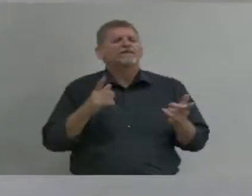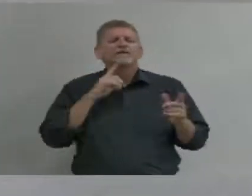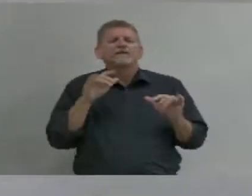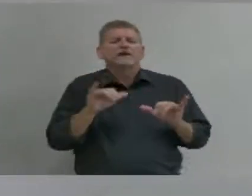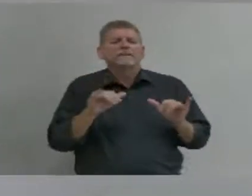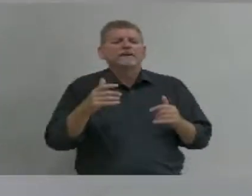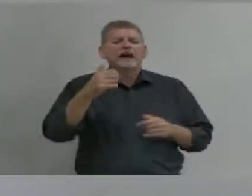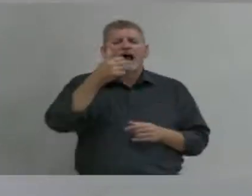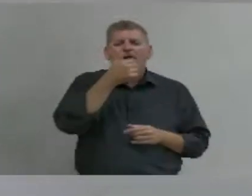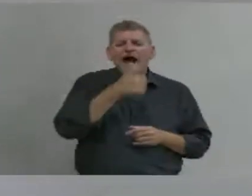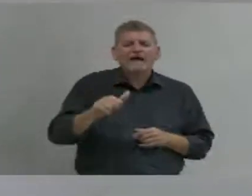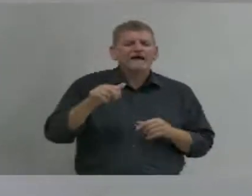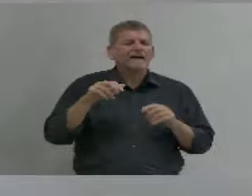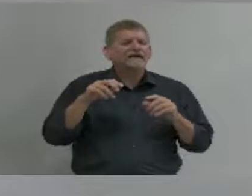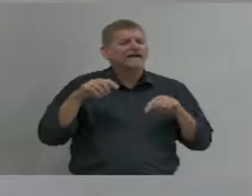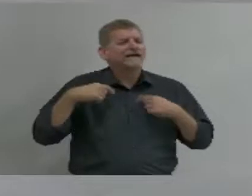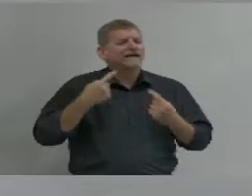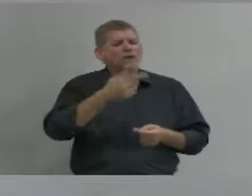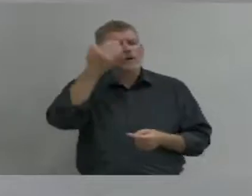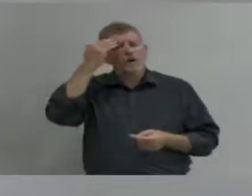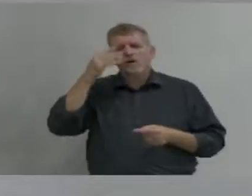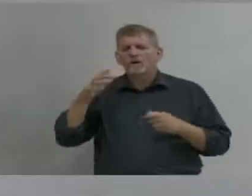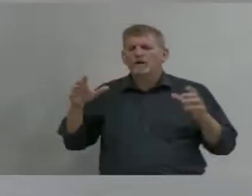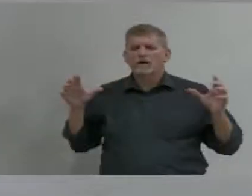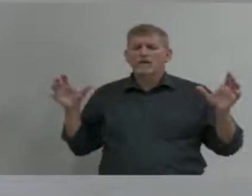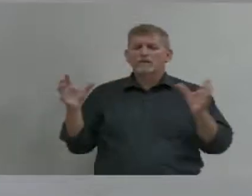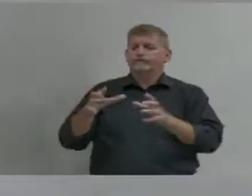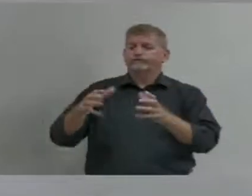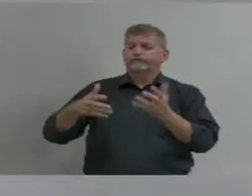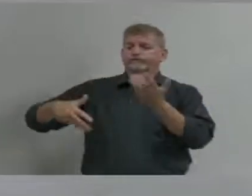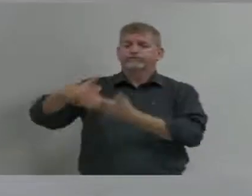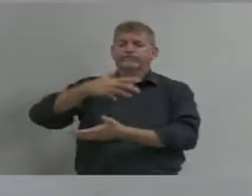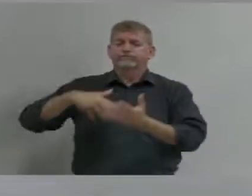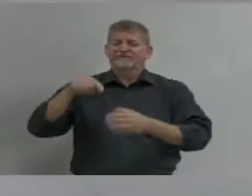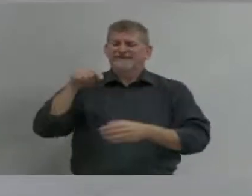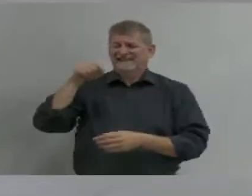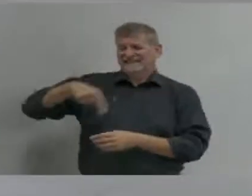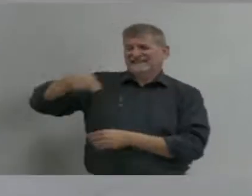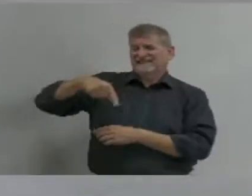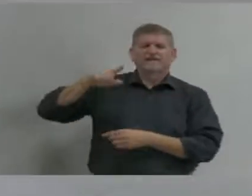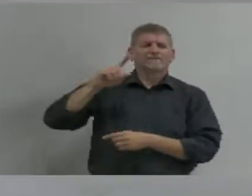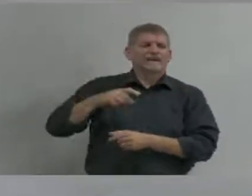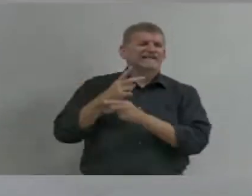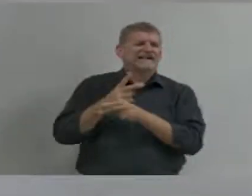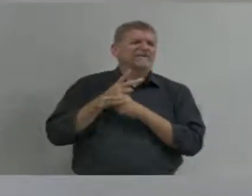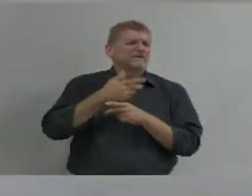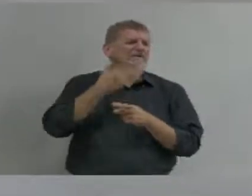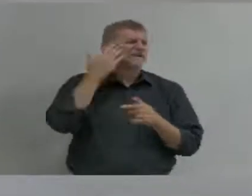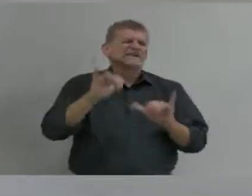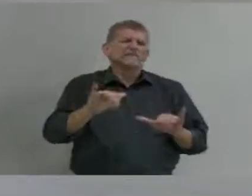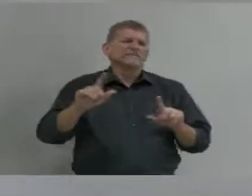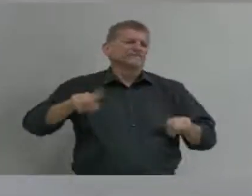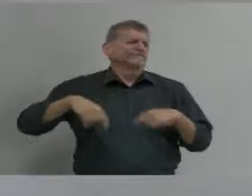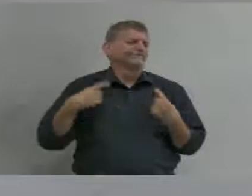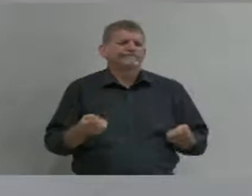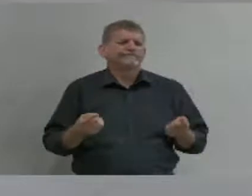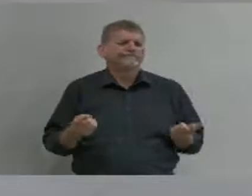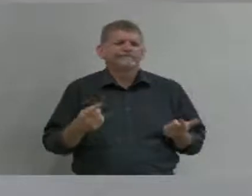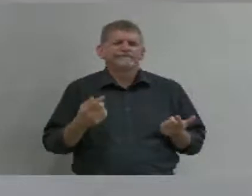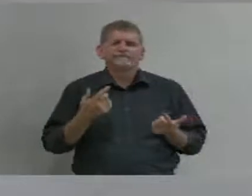of individuals, of course you want to be cautious. You want to, as much as possible,